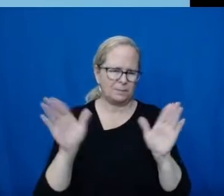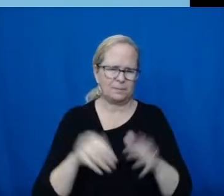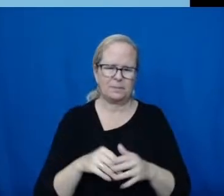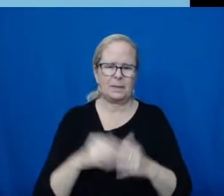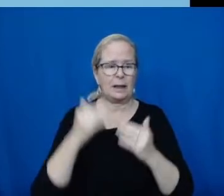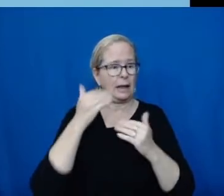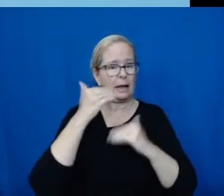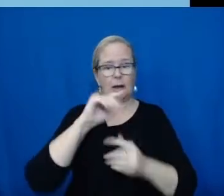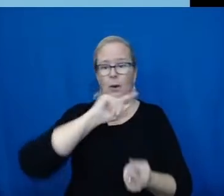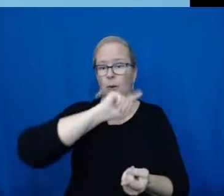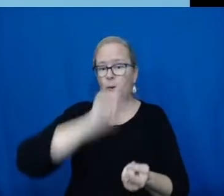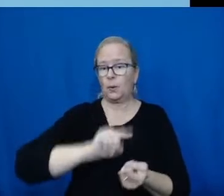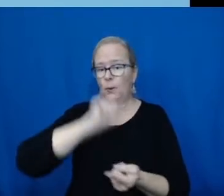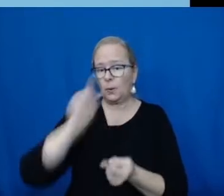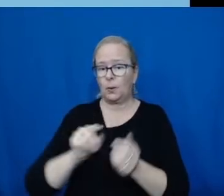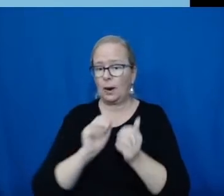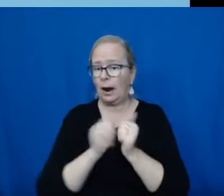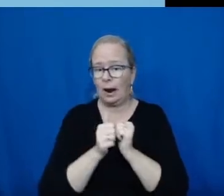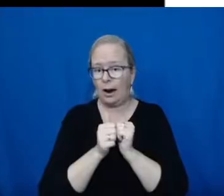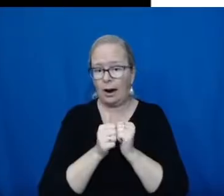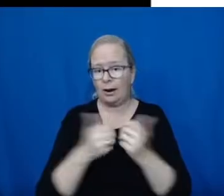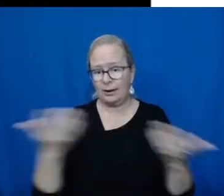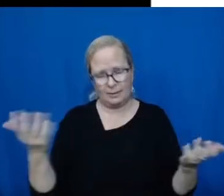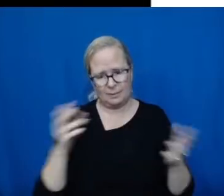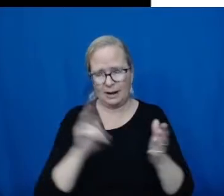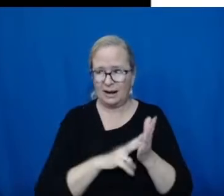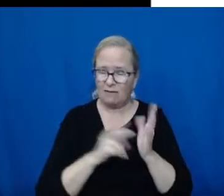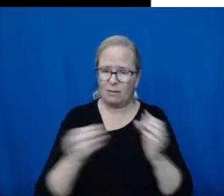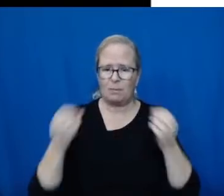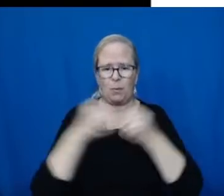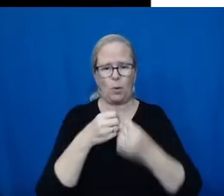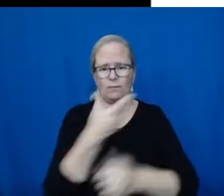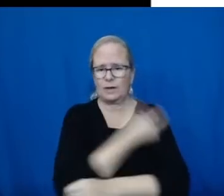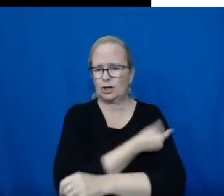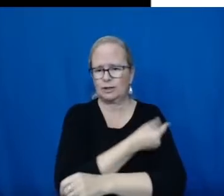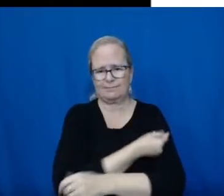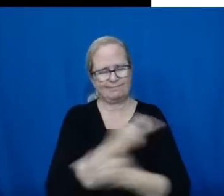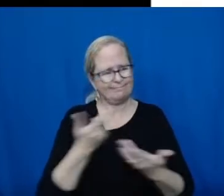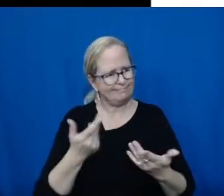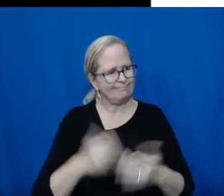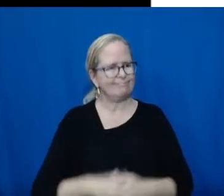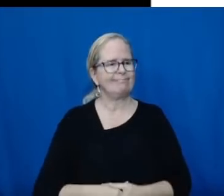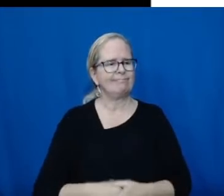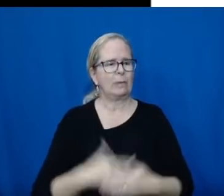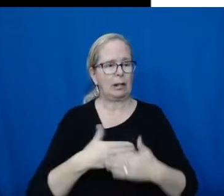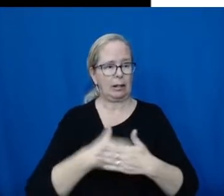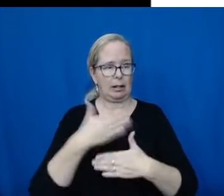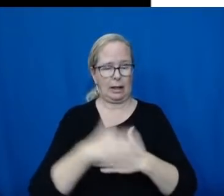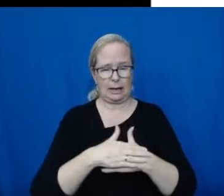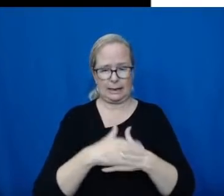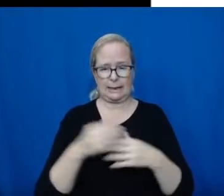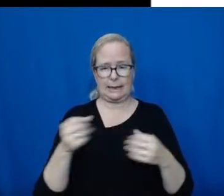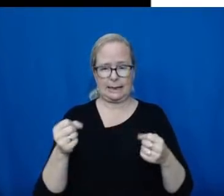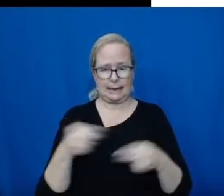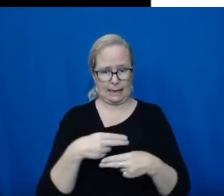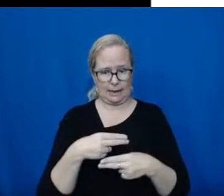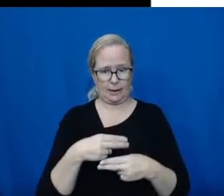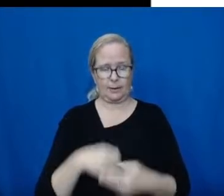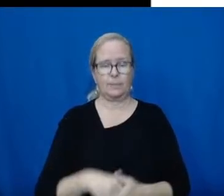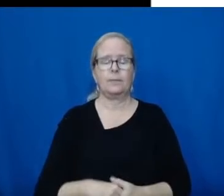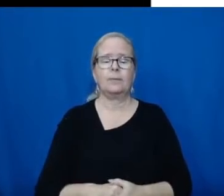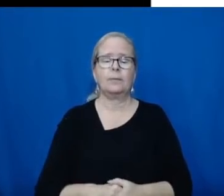So this is showing the scenario of public health measures put on top of this hypothetical